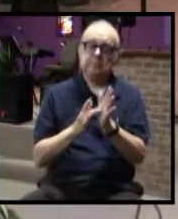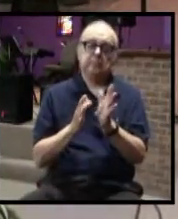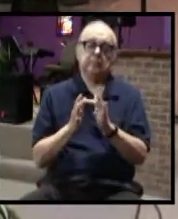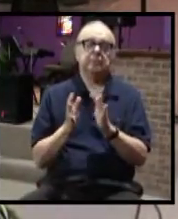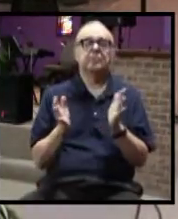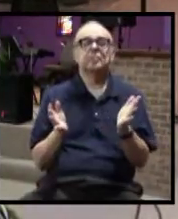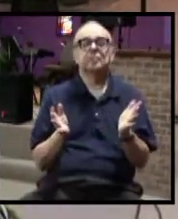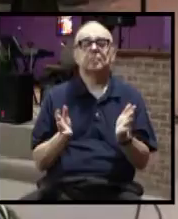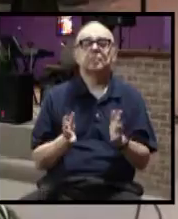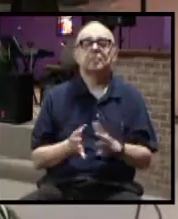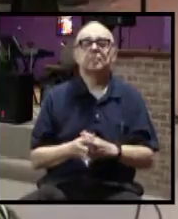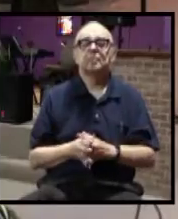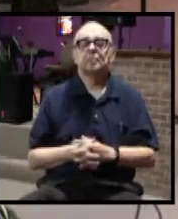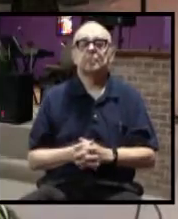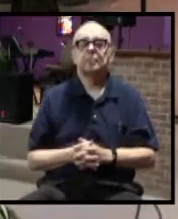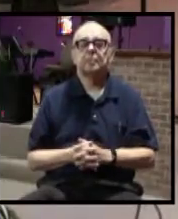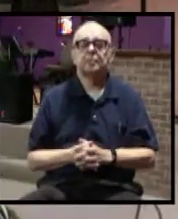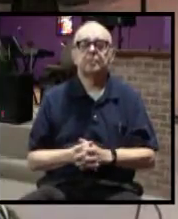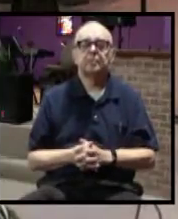Now Jesus